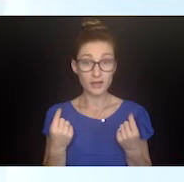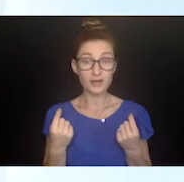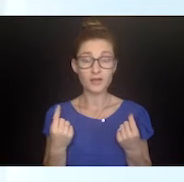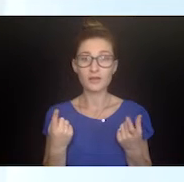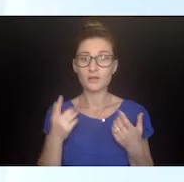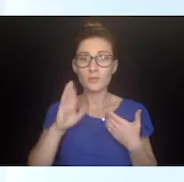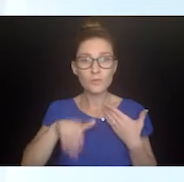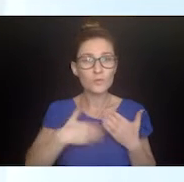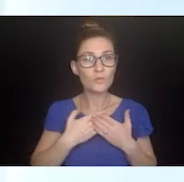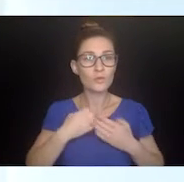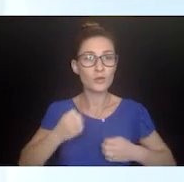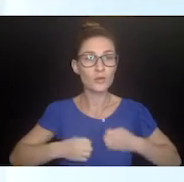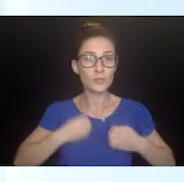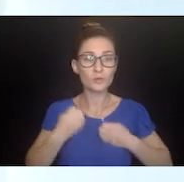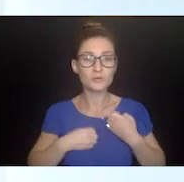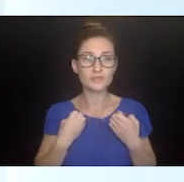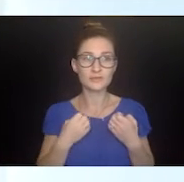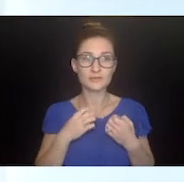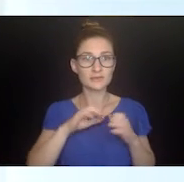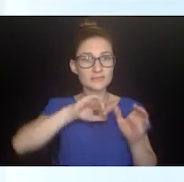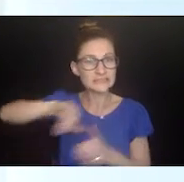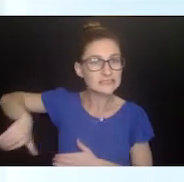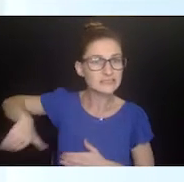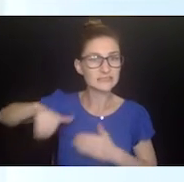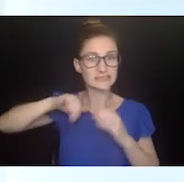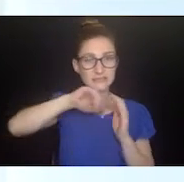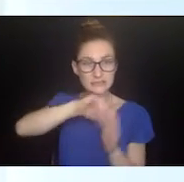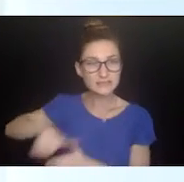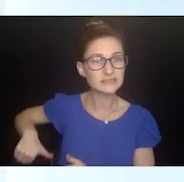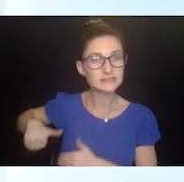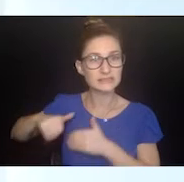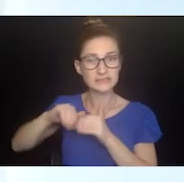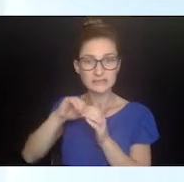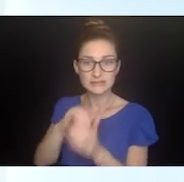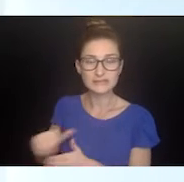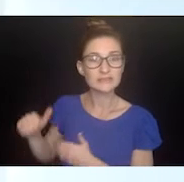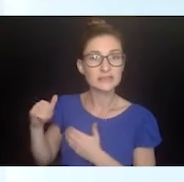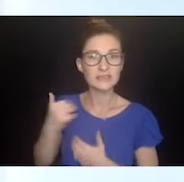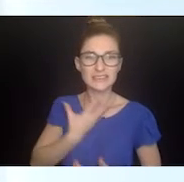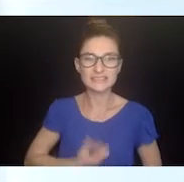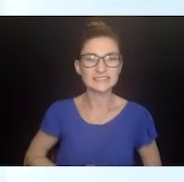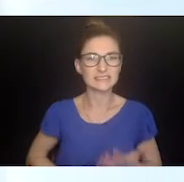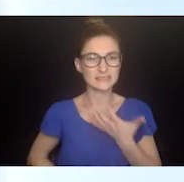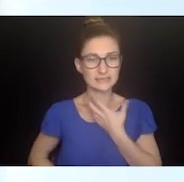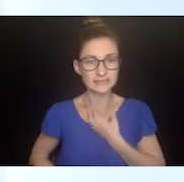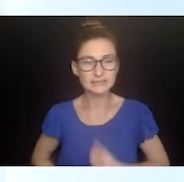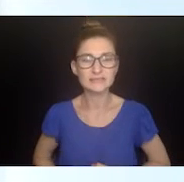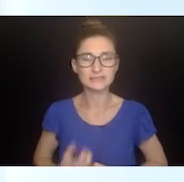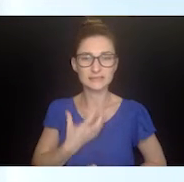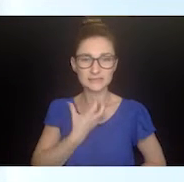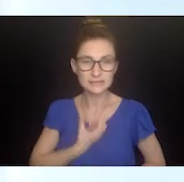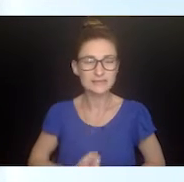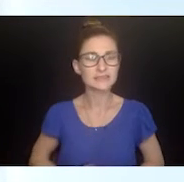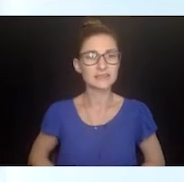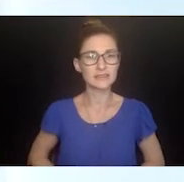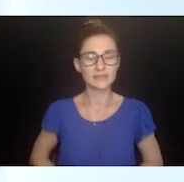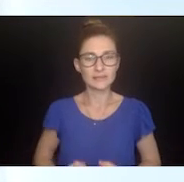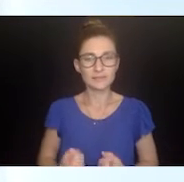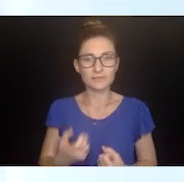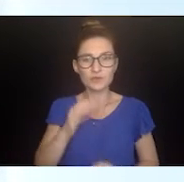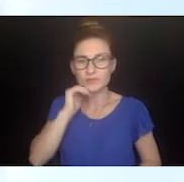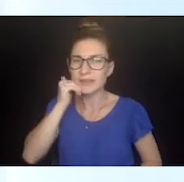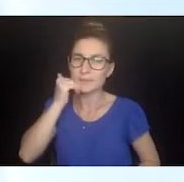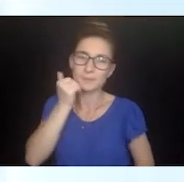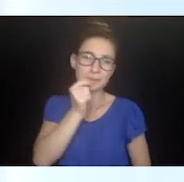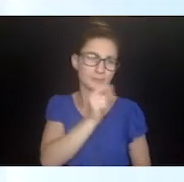away all those emotions, all the pain, all that hopelessness, all the shame,